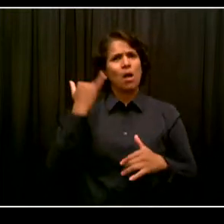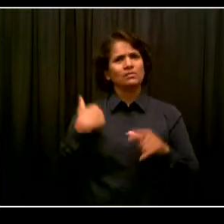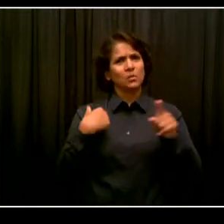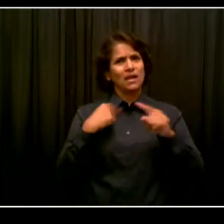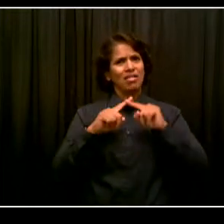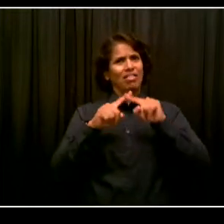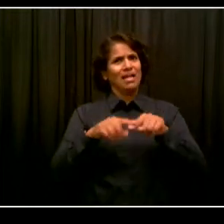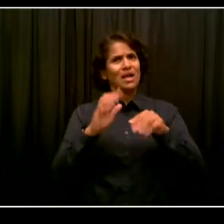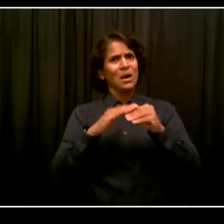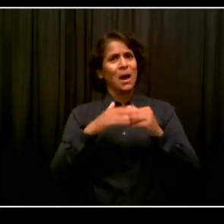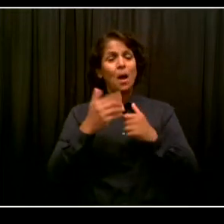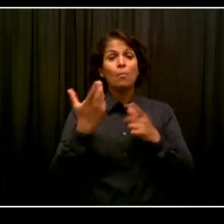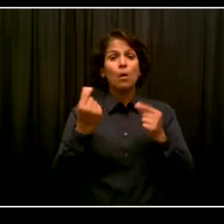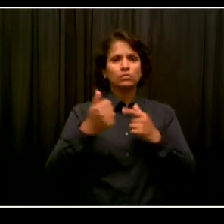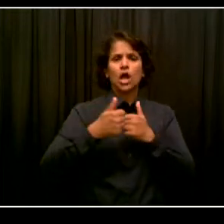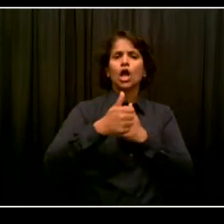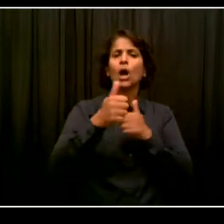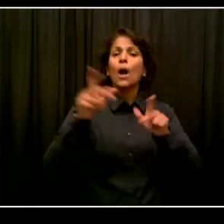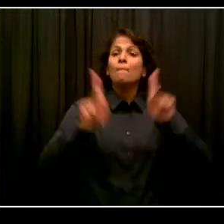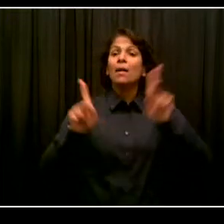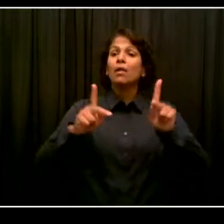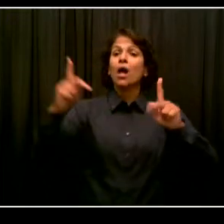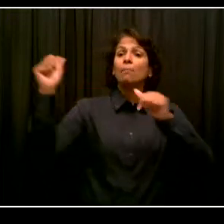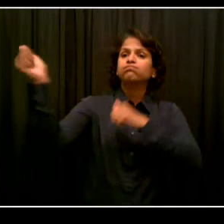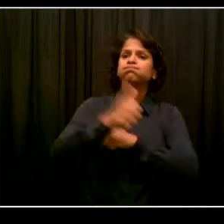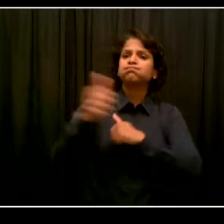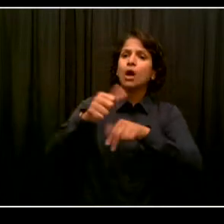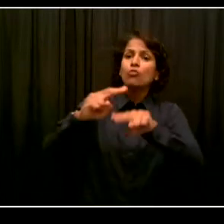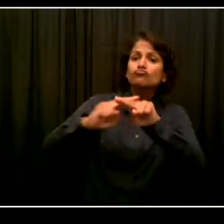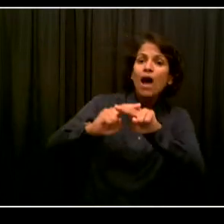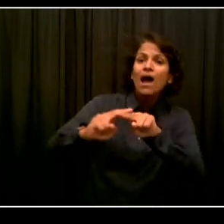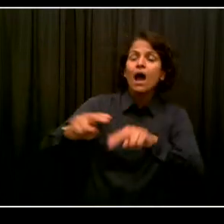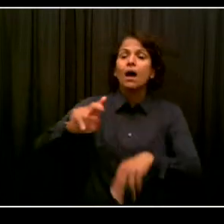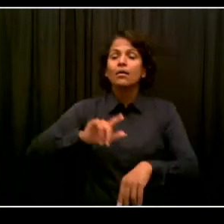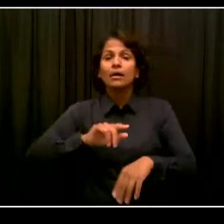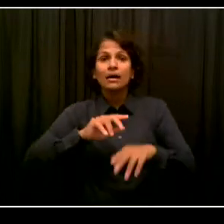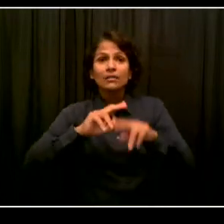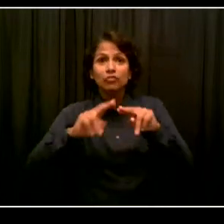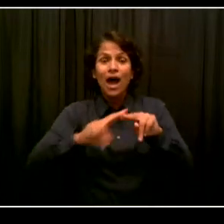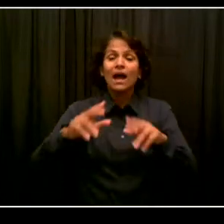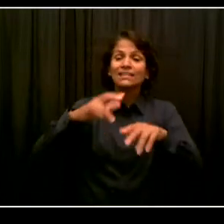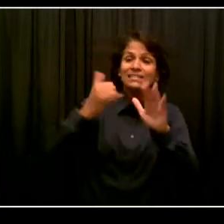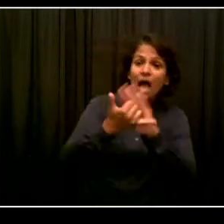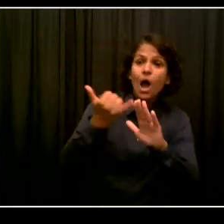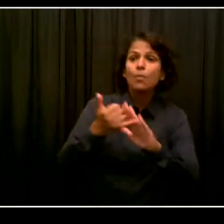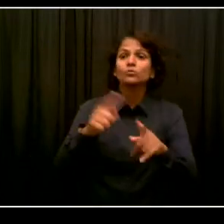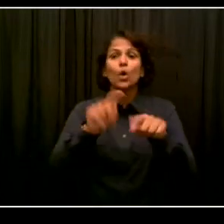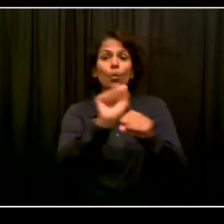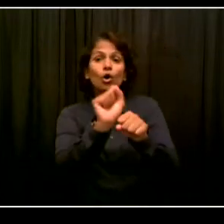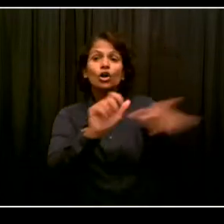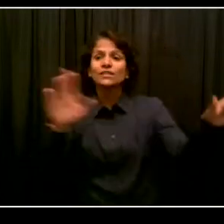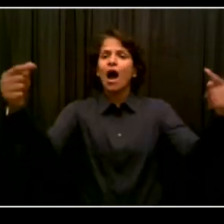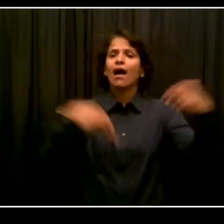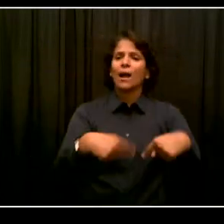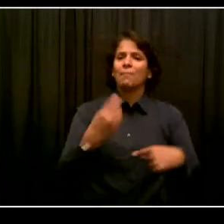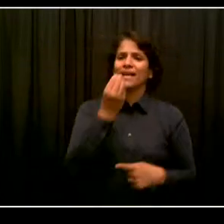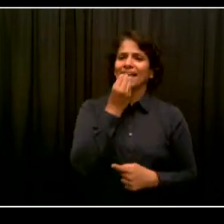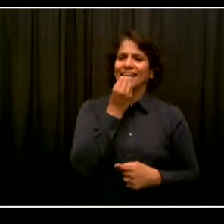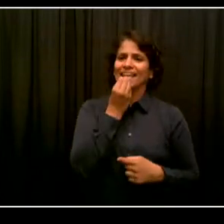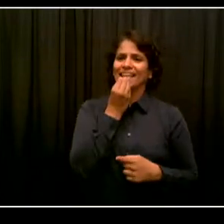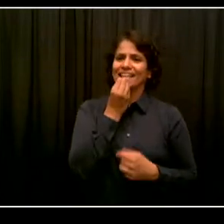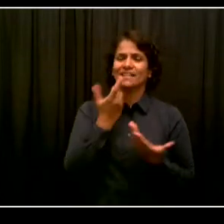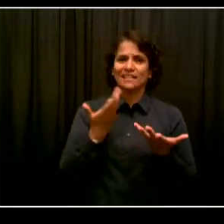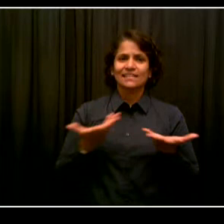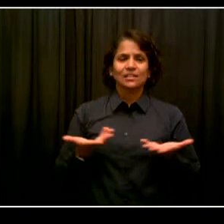office so they can come by for a great meal. Thank you again, Mayor de Blasio, for your leadership on this, and we